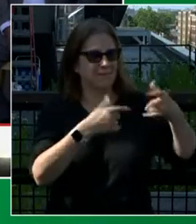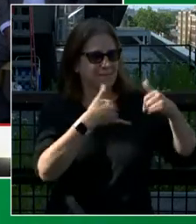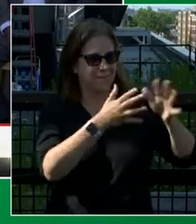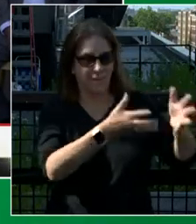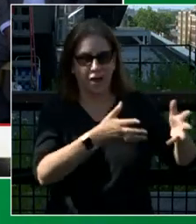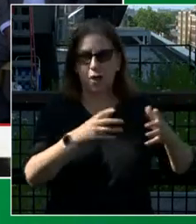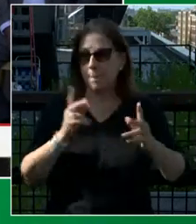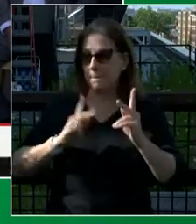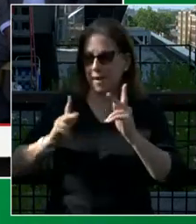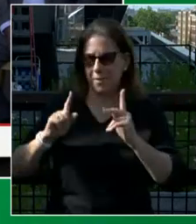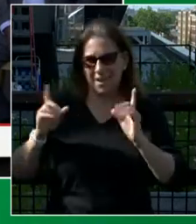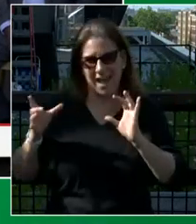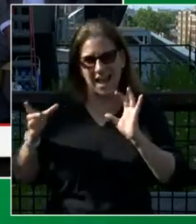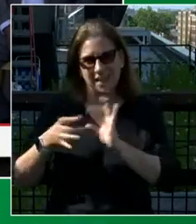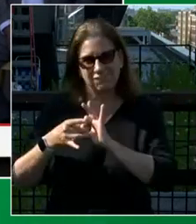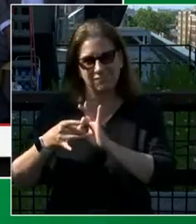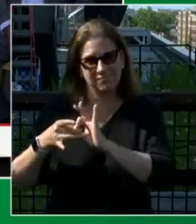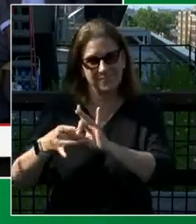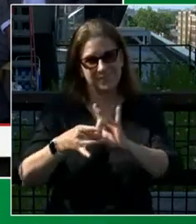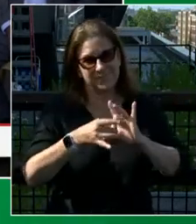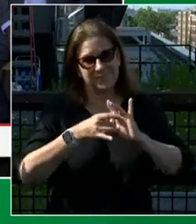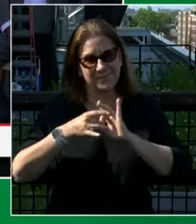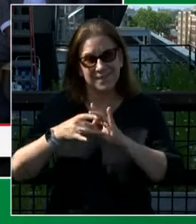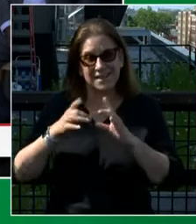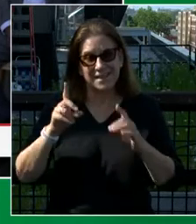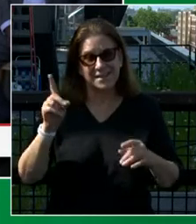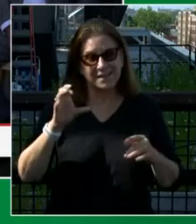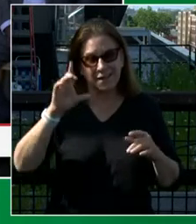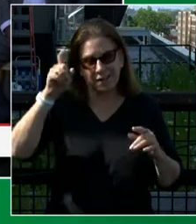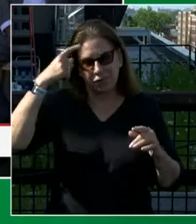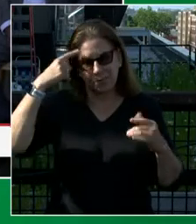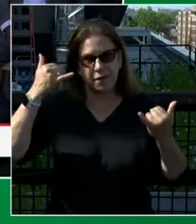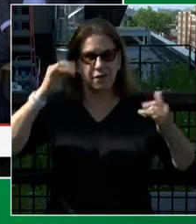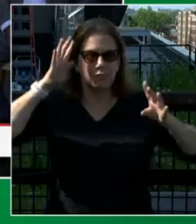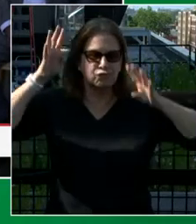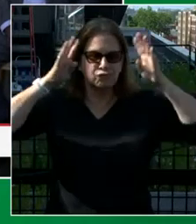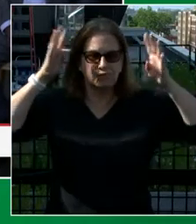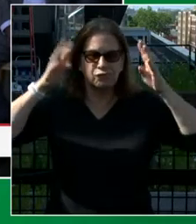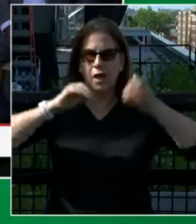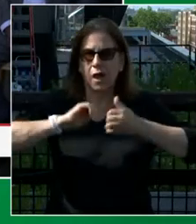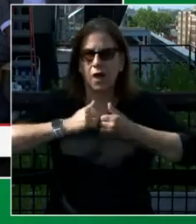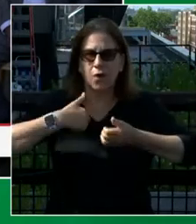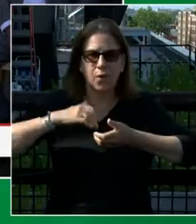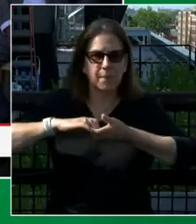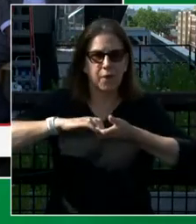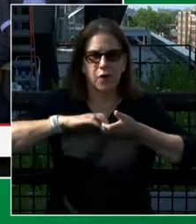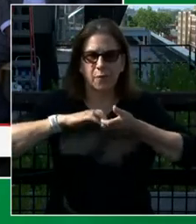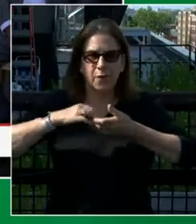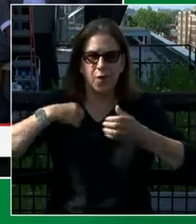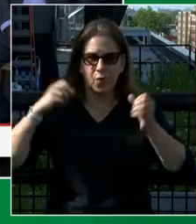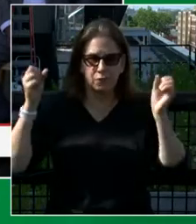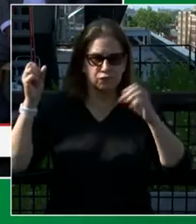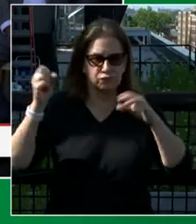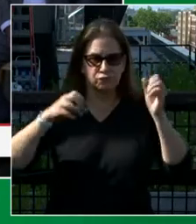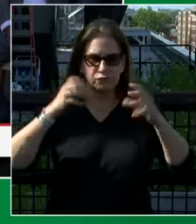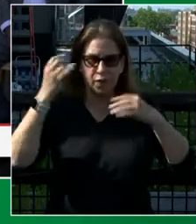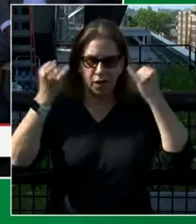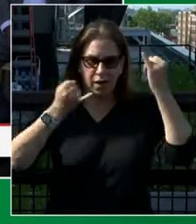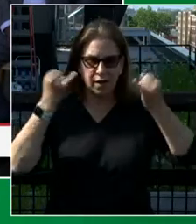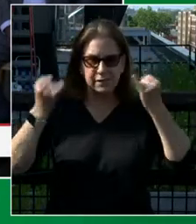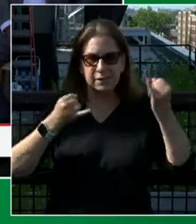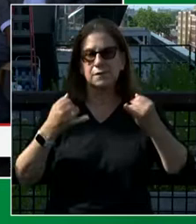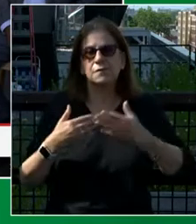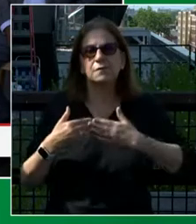have innovated throughout the pandemic, and that spirit of like innovation and cooperation. How do we help those carry on beyond